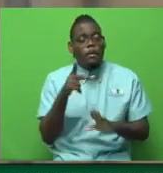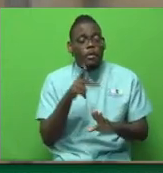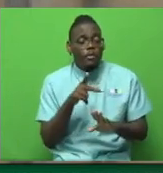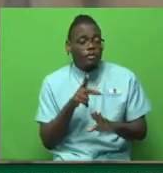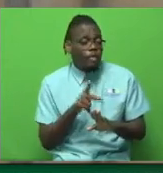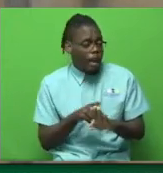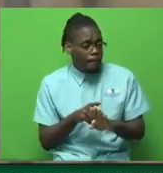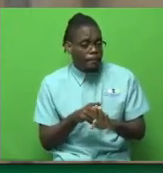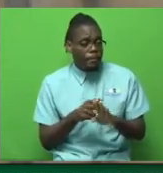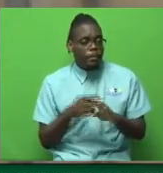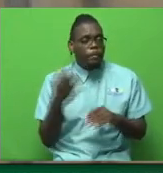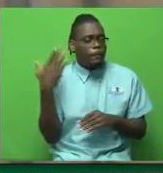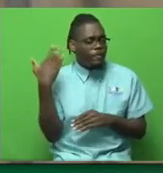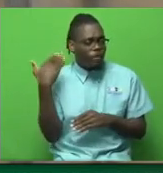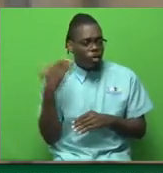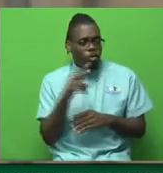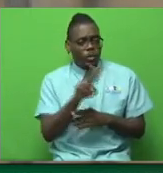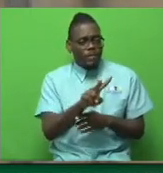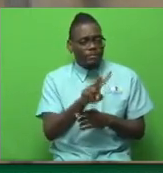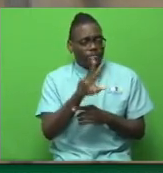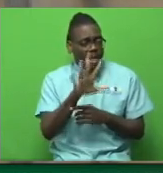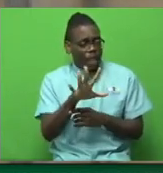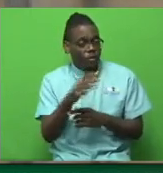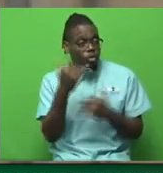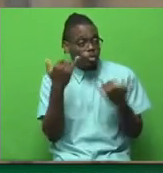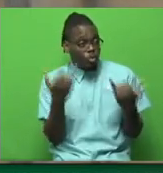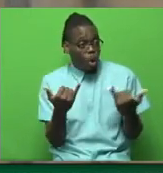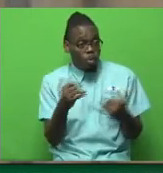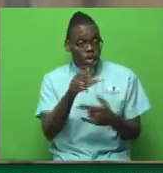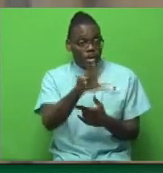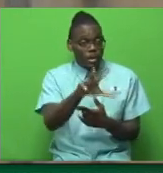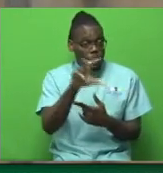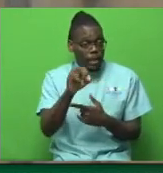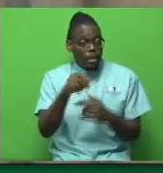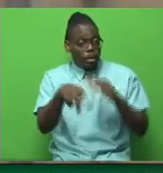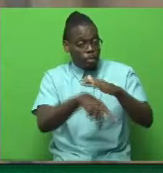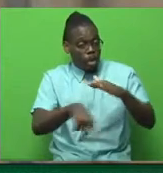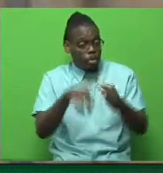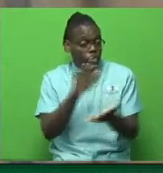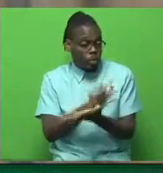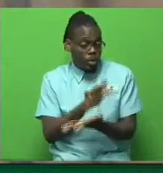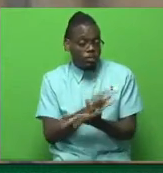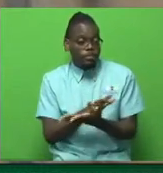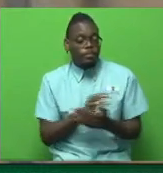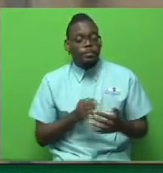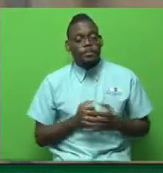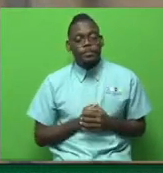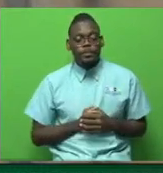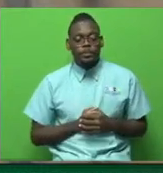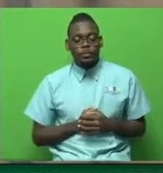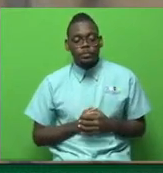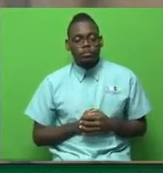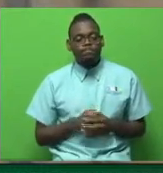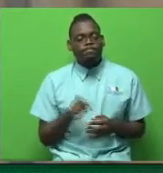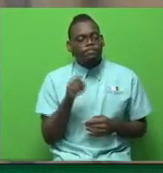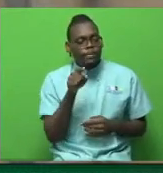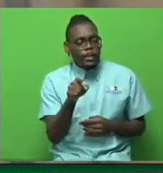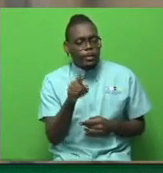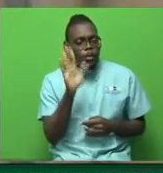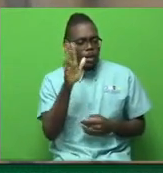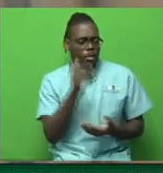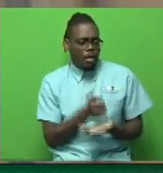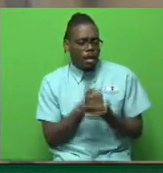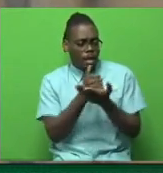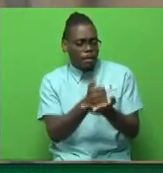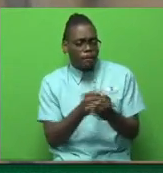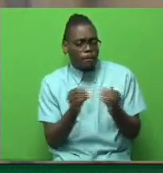25 to 30 primary schools which generally feed into 26 secondary schools that we are focusing on and that is